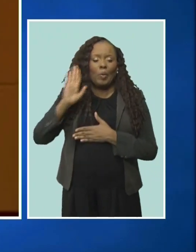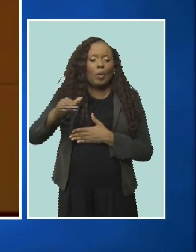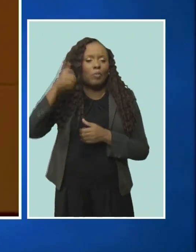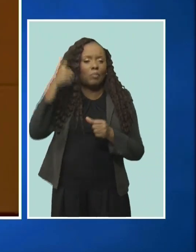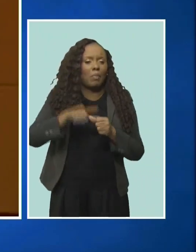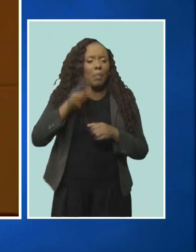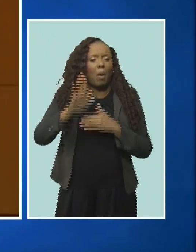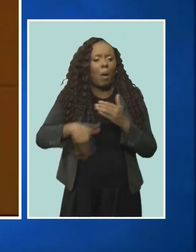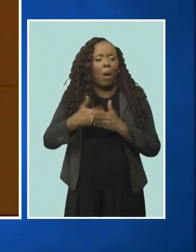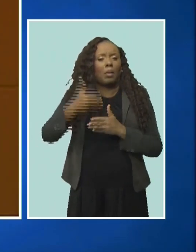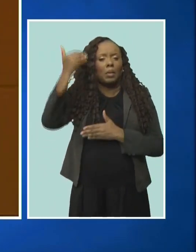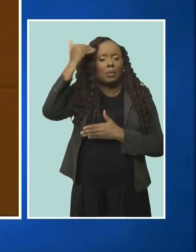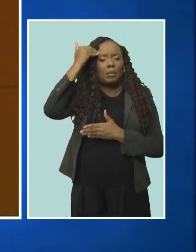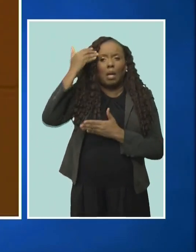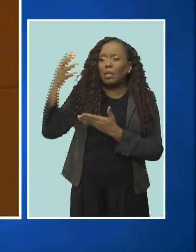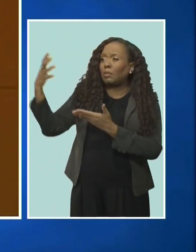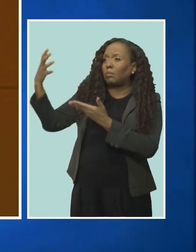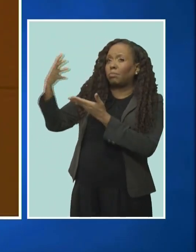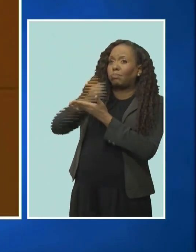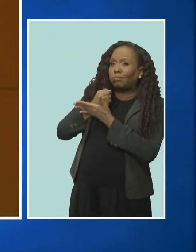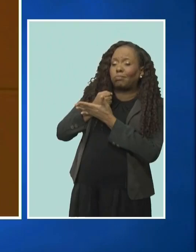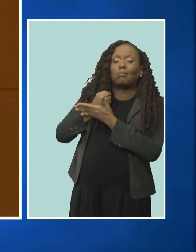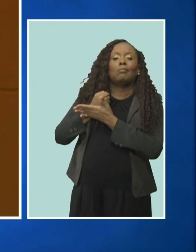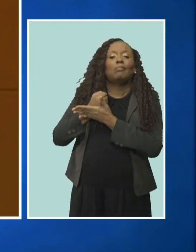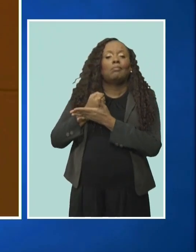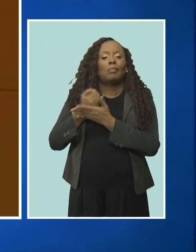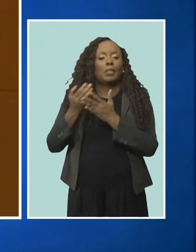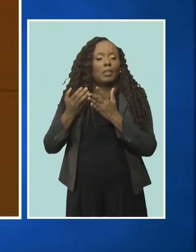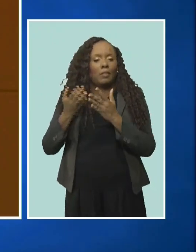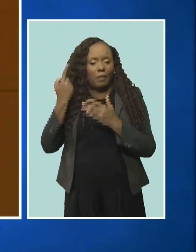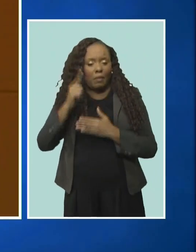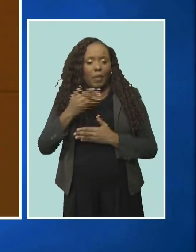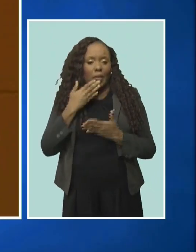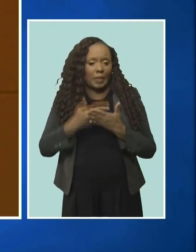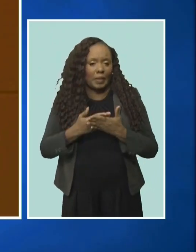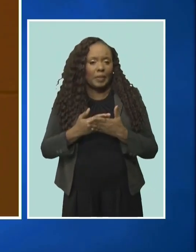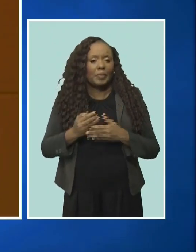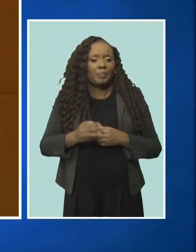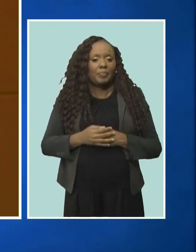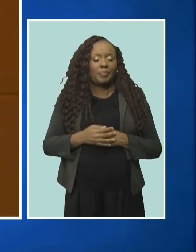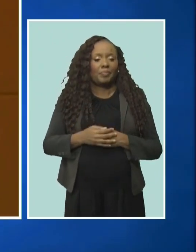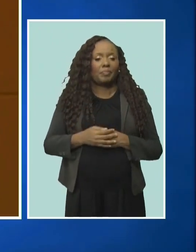he imparted to them continues to be used for the national good. She